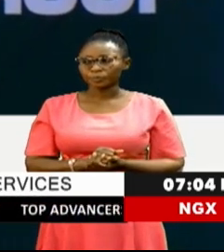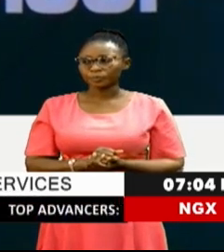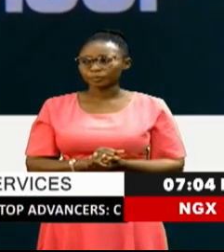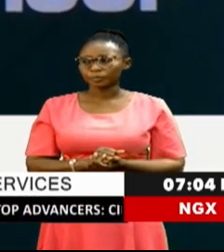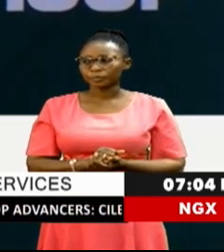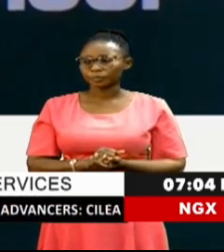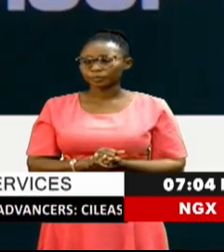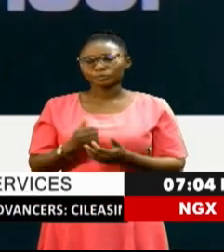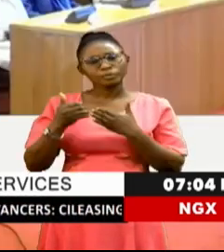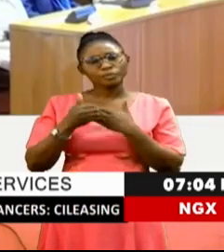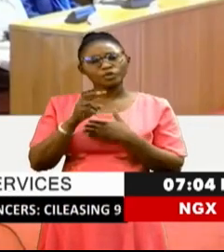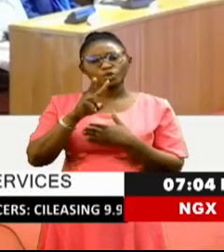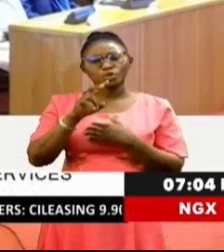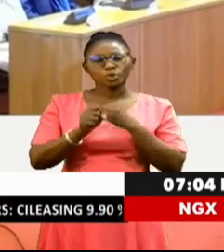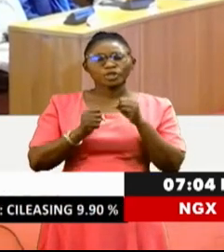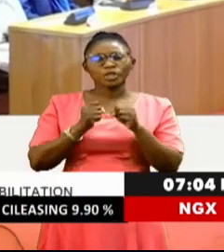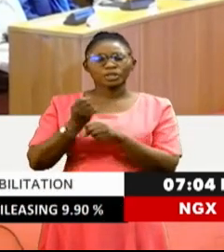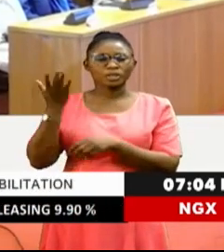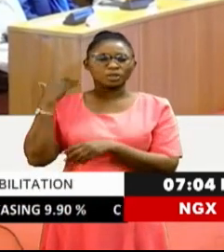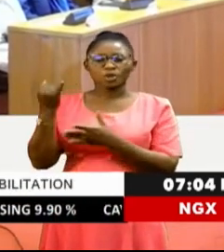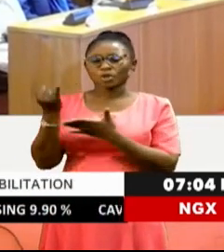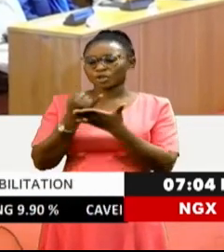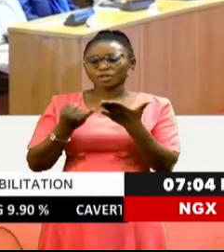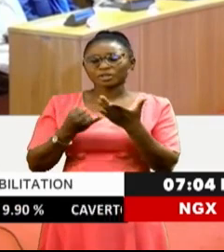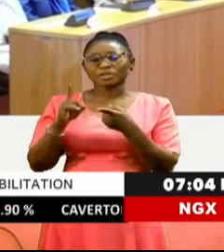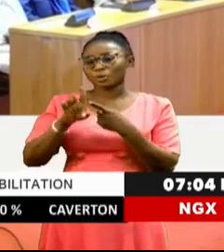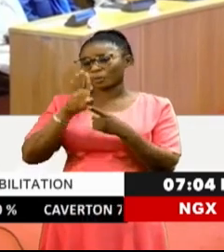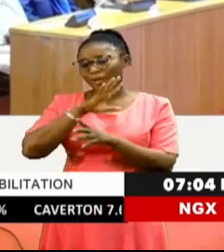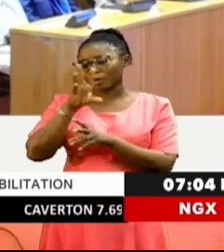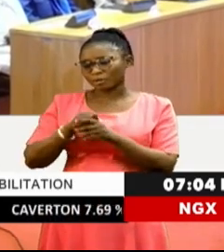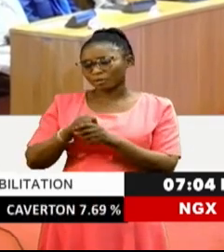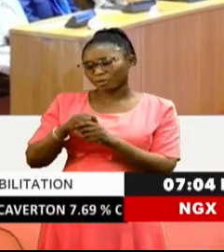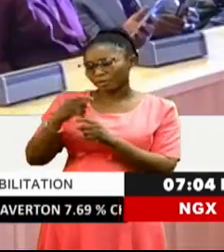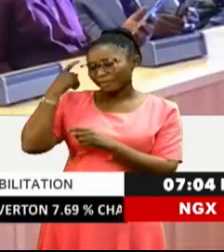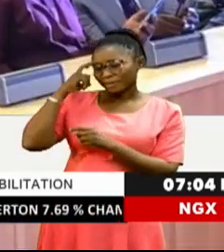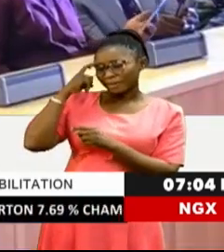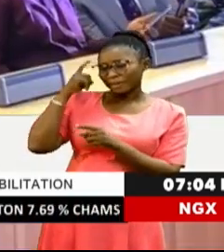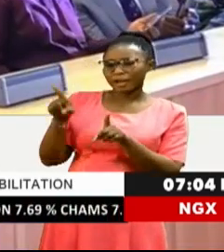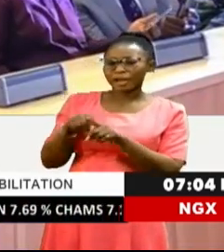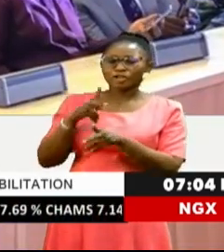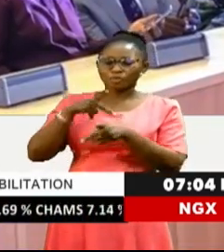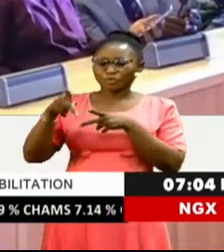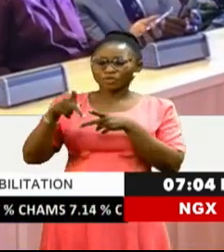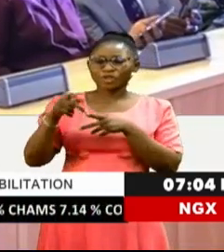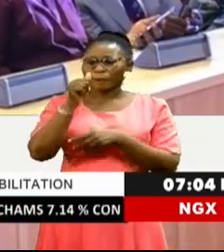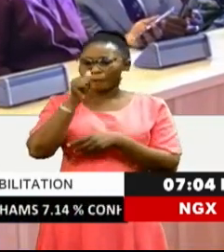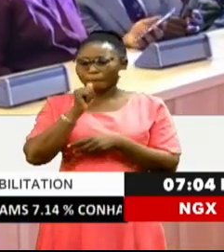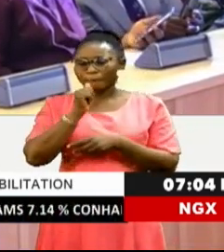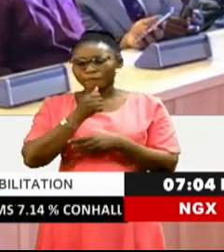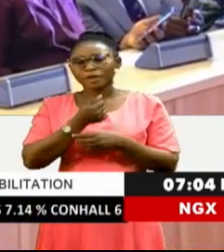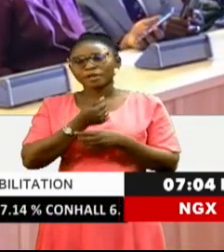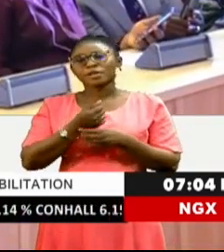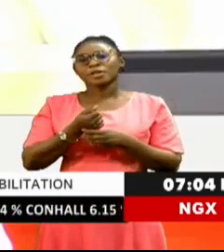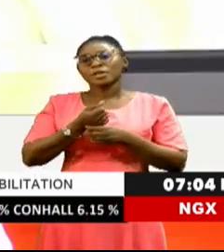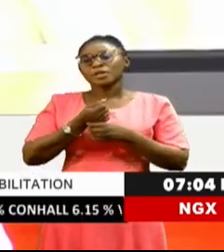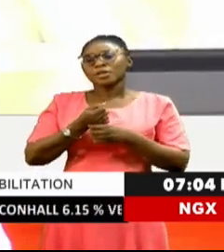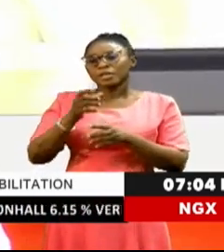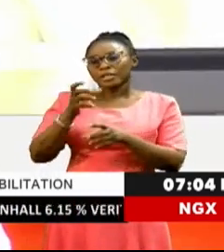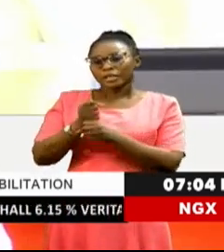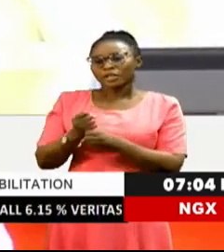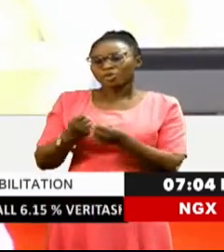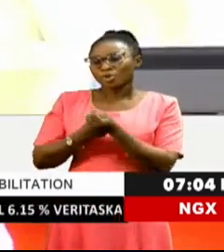Started 3 years ago, is designed to be inclusive and conceived as a professional, private, secure, complementary solution aimed